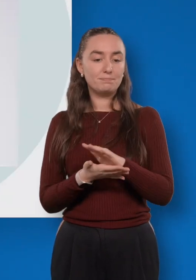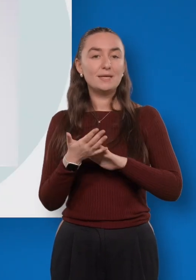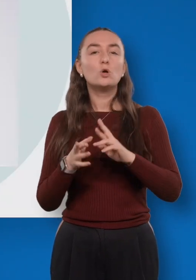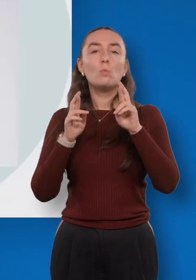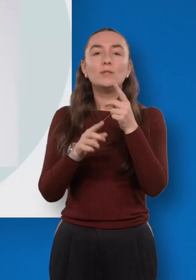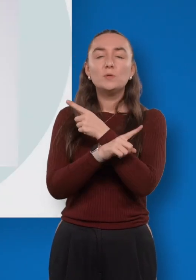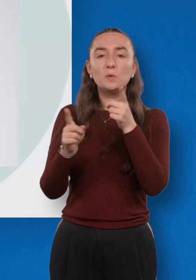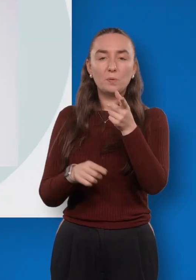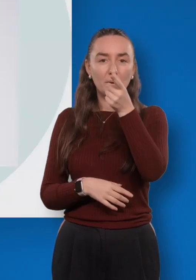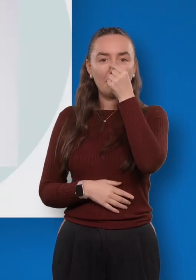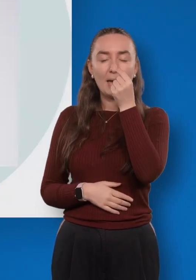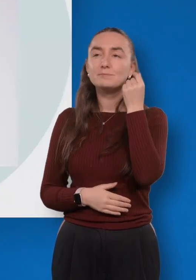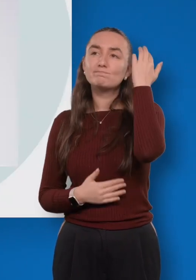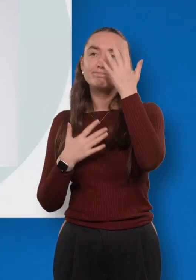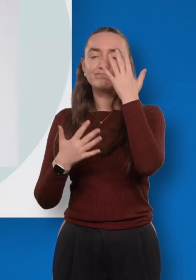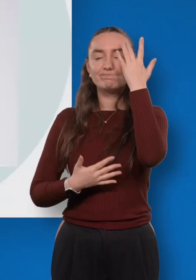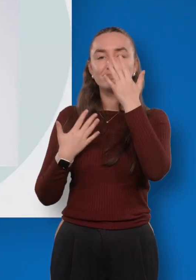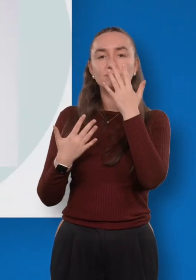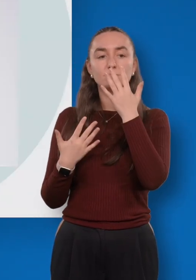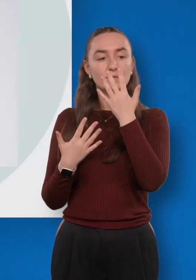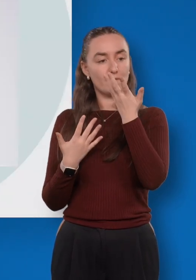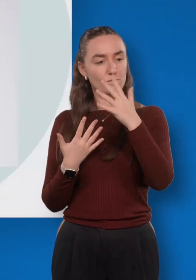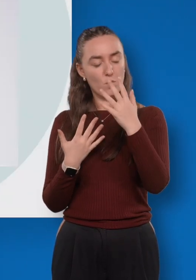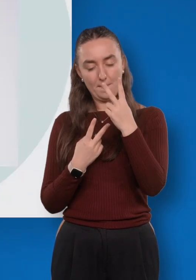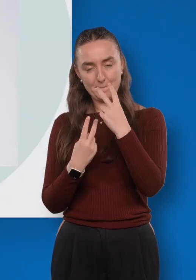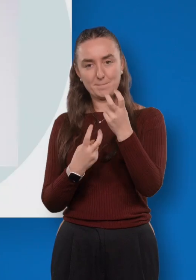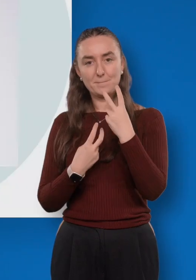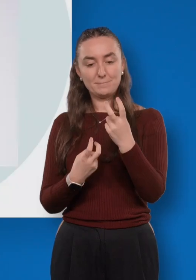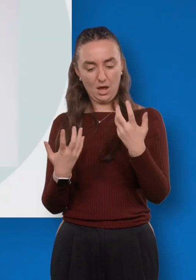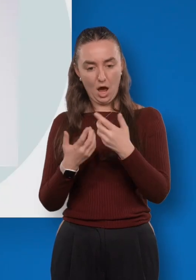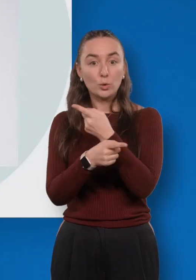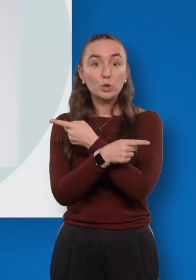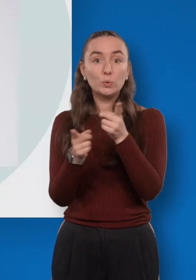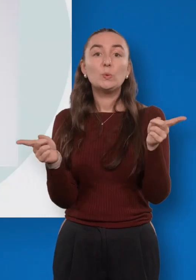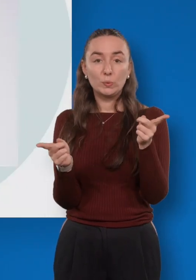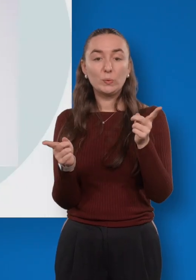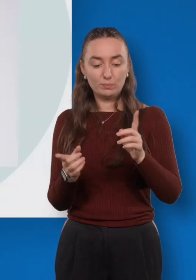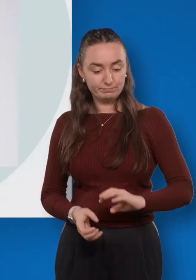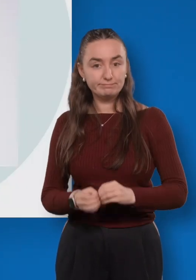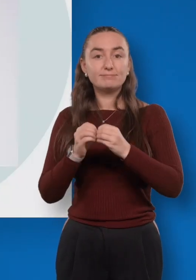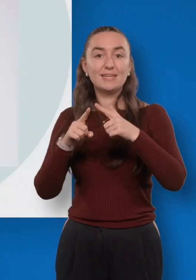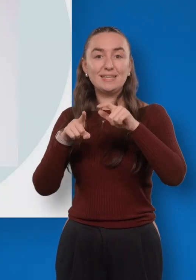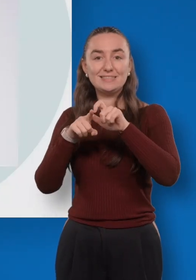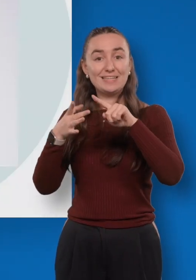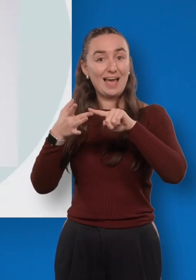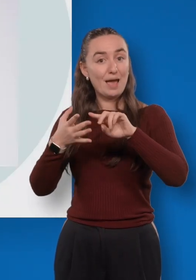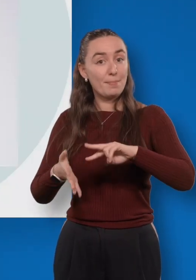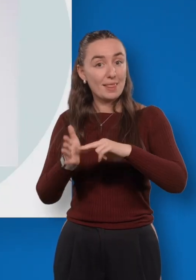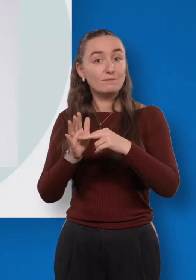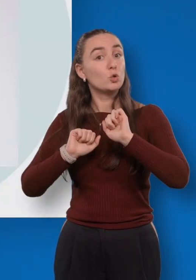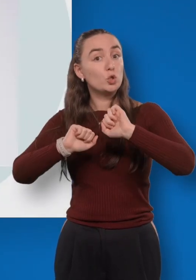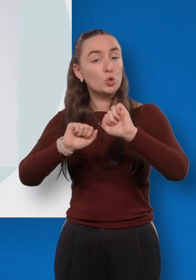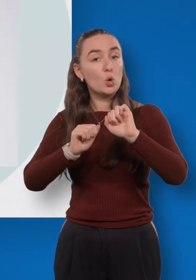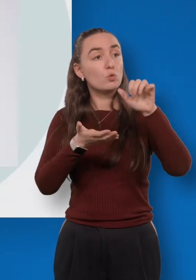take some sort of food for thought away from the webinar today about how you might develop your own EDI plans for your own either grant